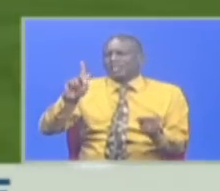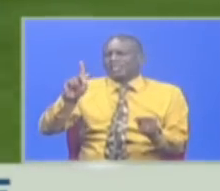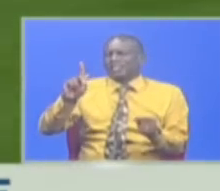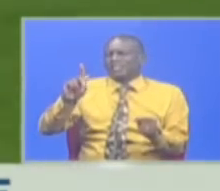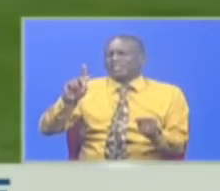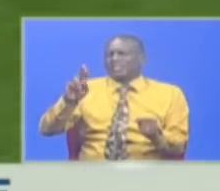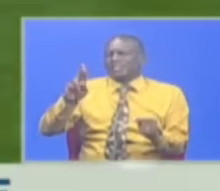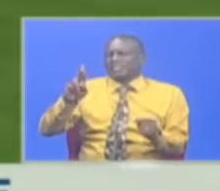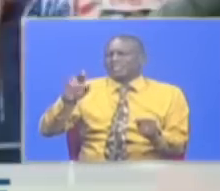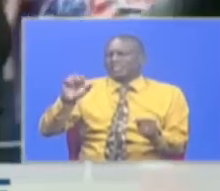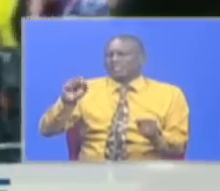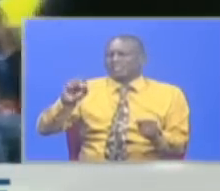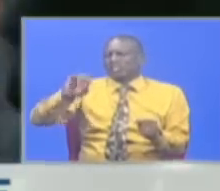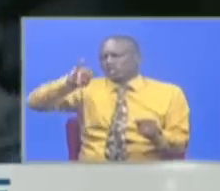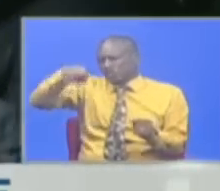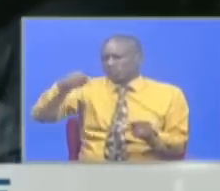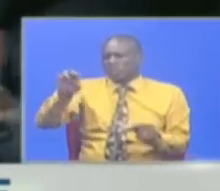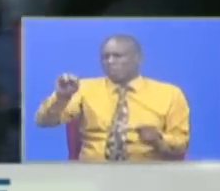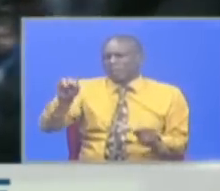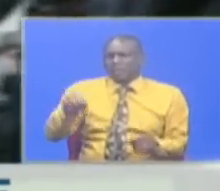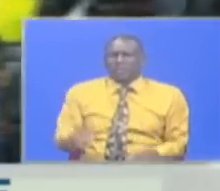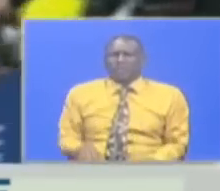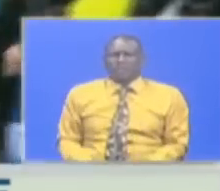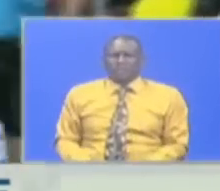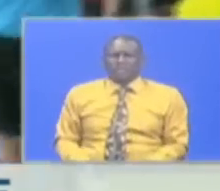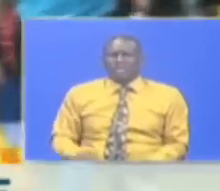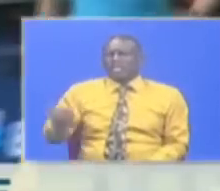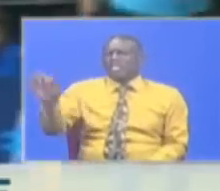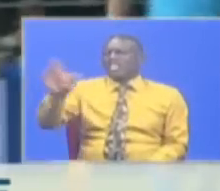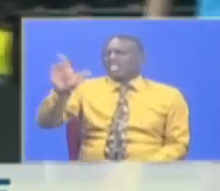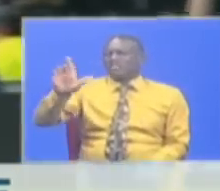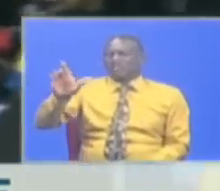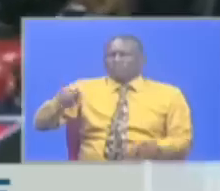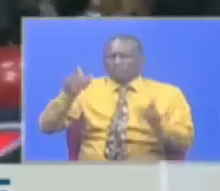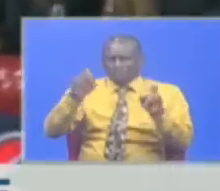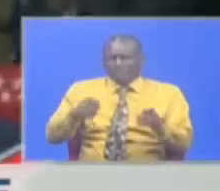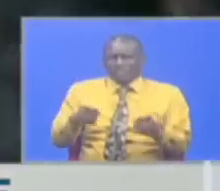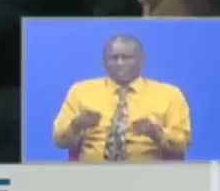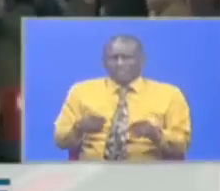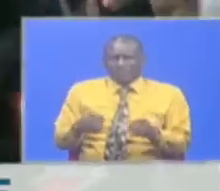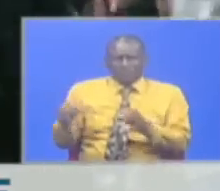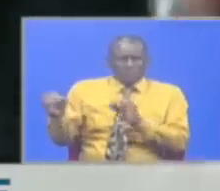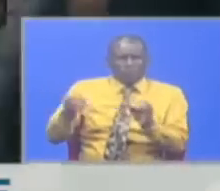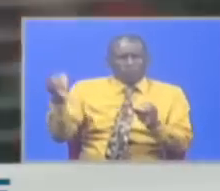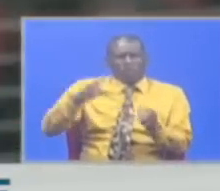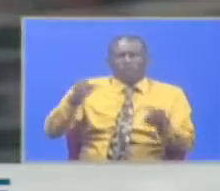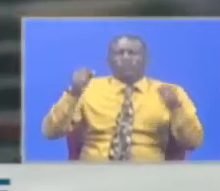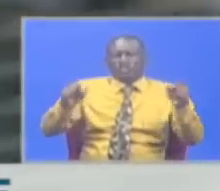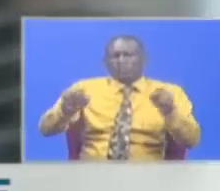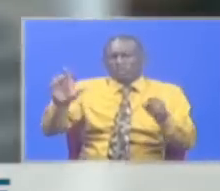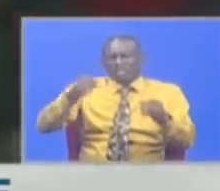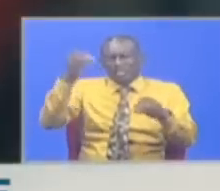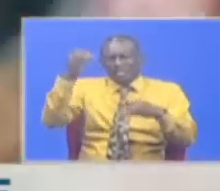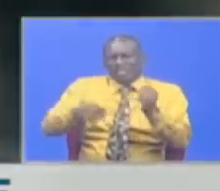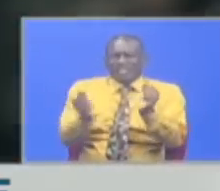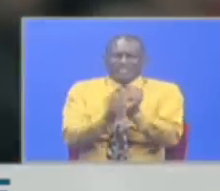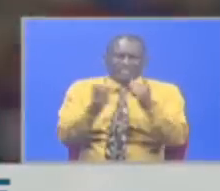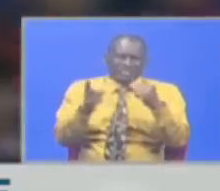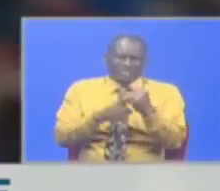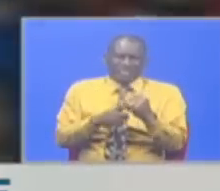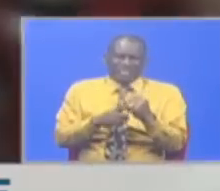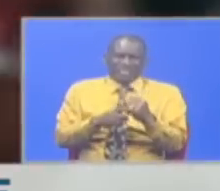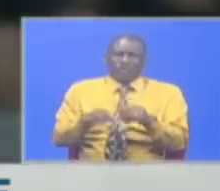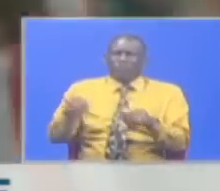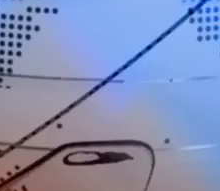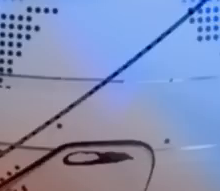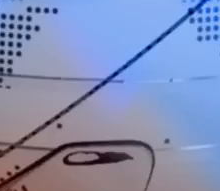They will kick off at Anfield in 3 weeks' time. Liverpool must come from behind in the Champions League last 16 return tie against Atletico